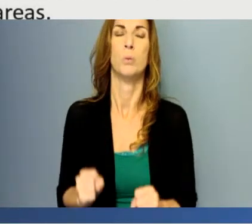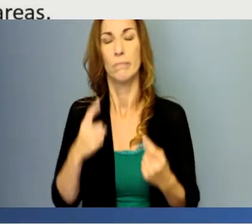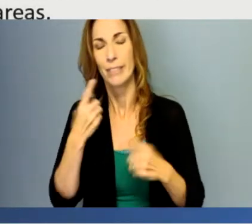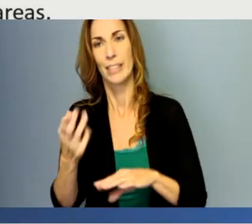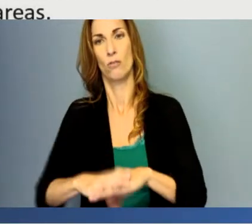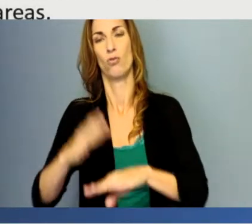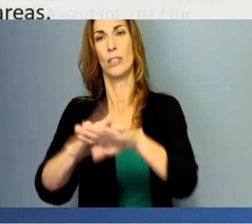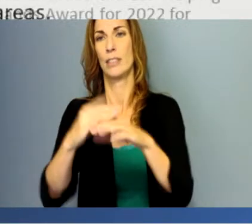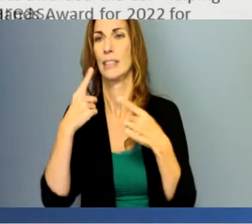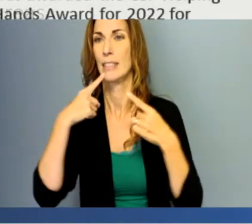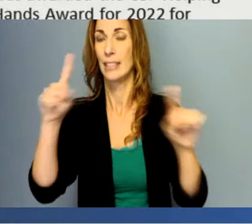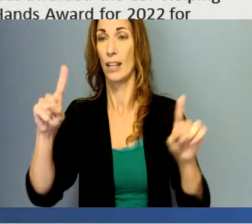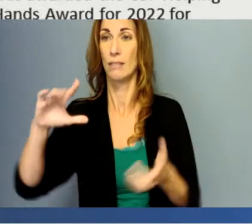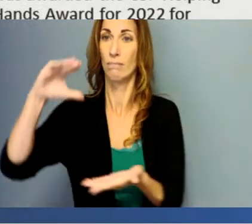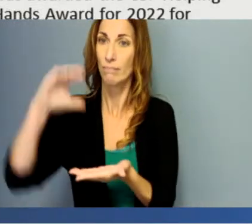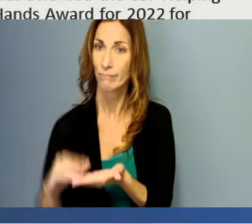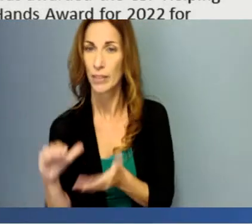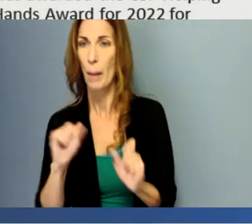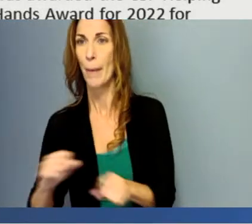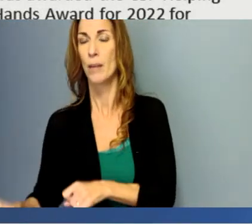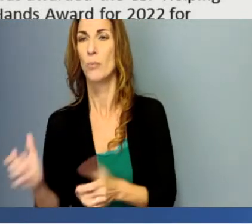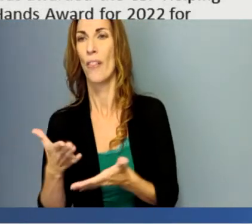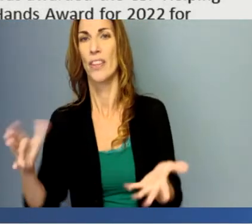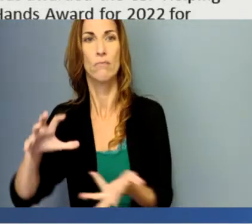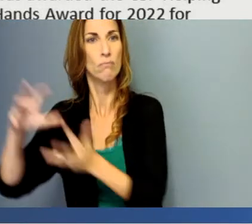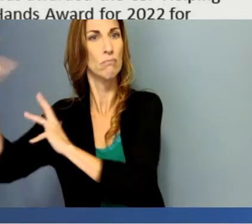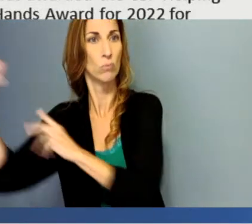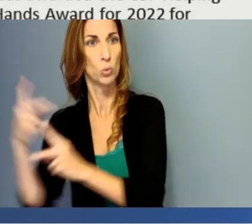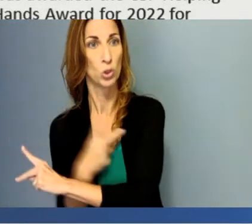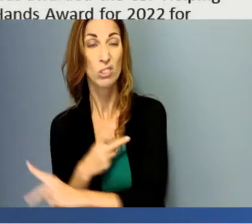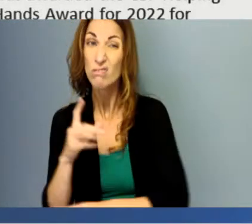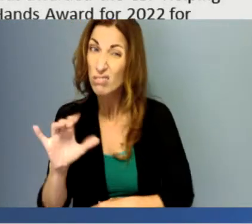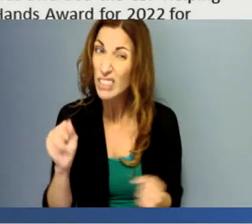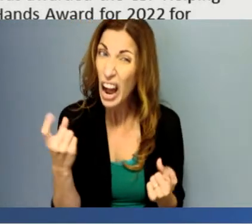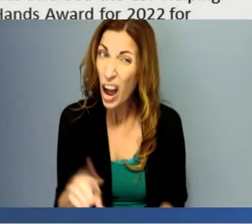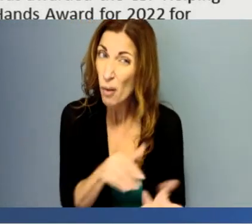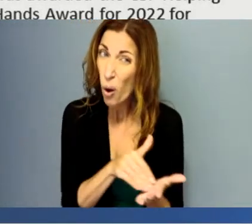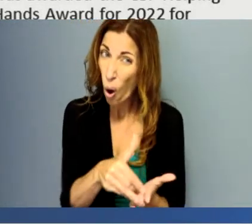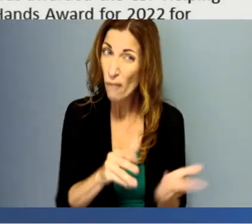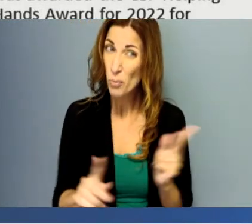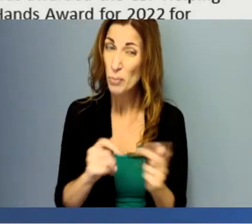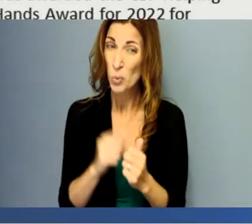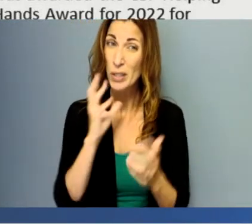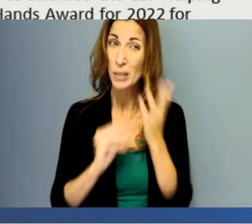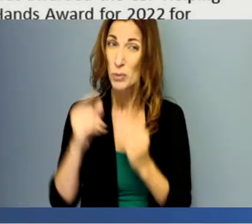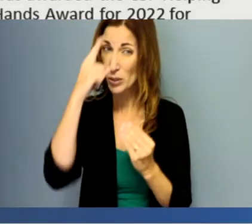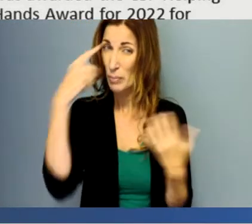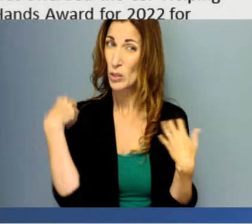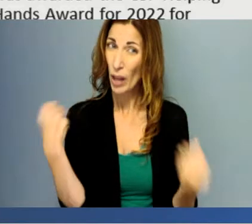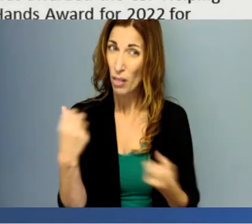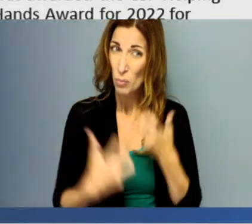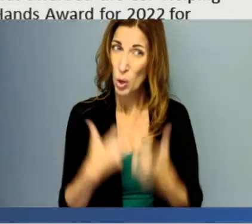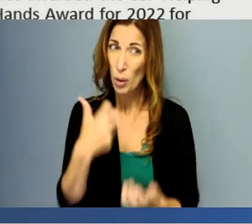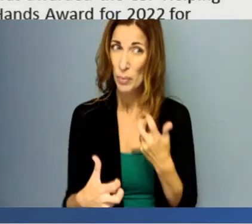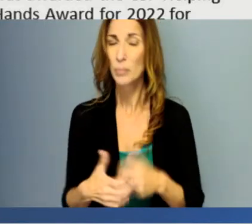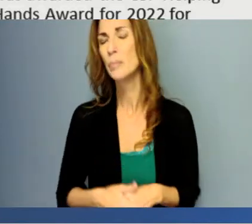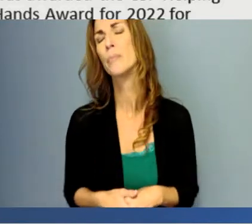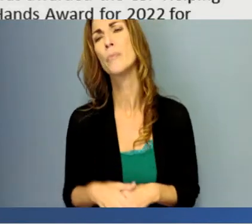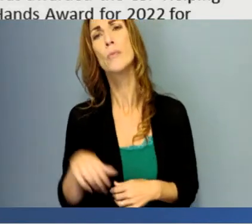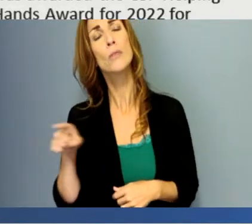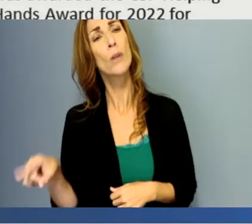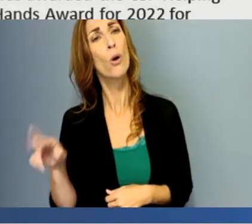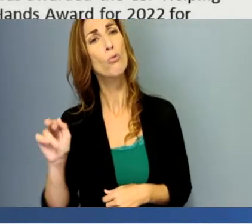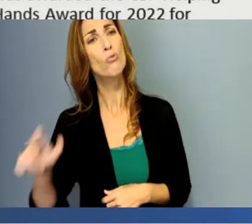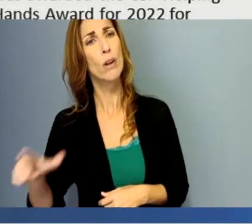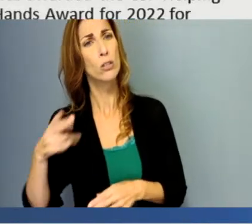success and decreases any chance of things going wrong, which can happen very easily with mental health. Rachel had indicated some